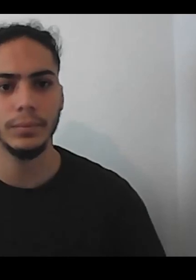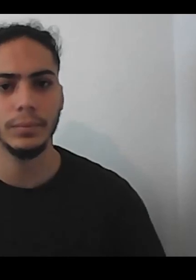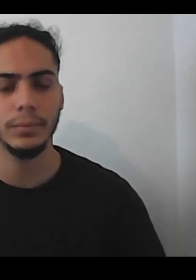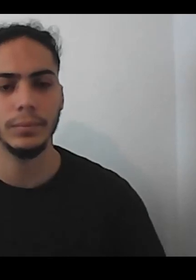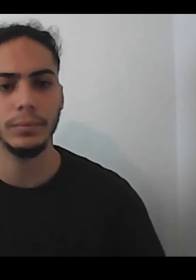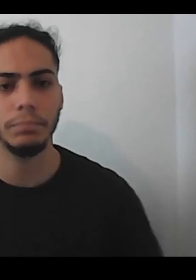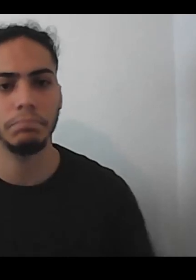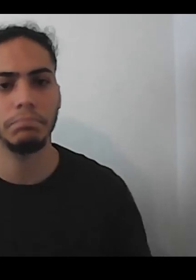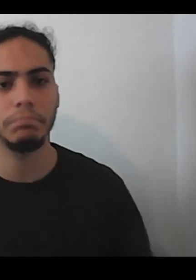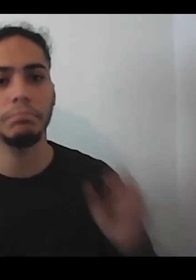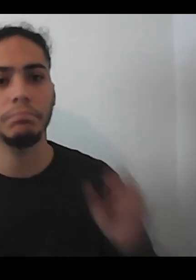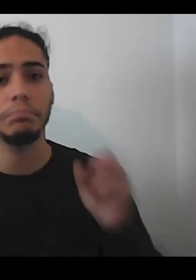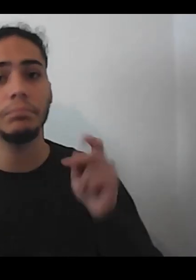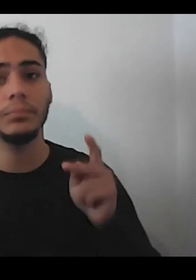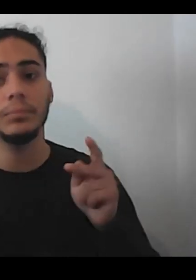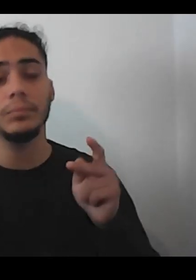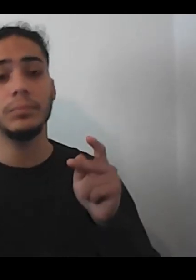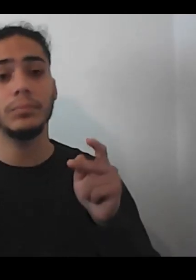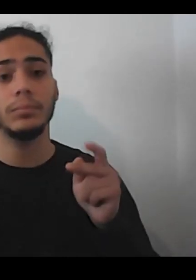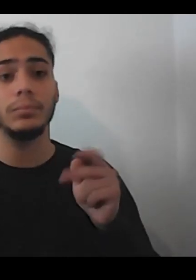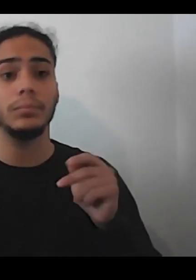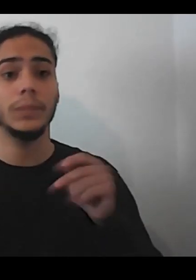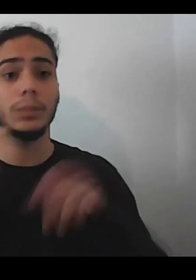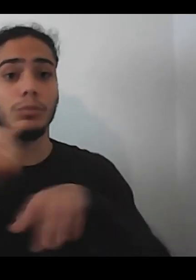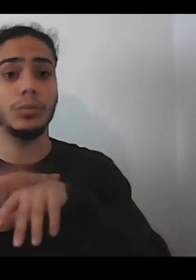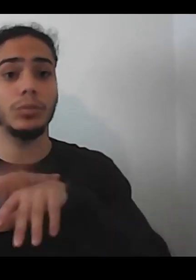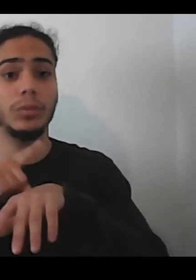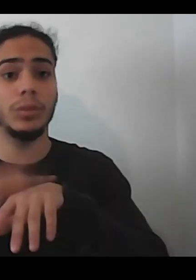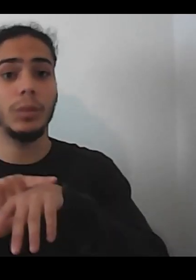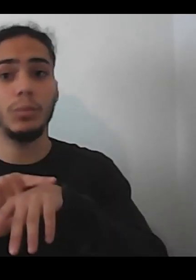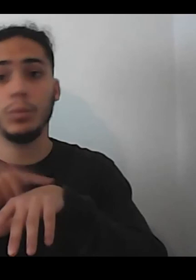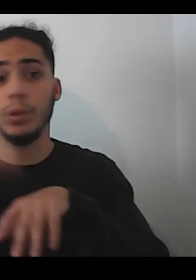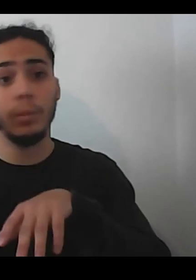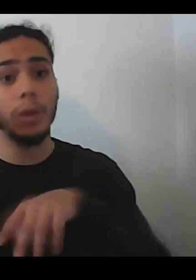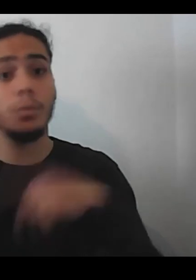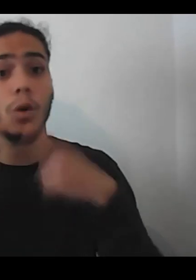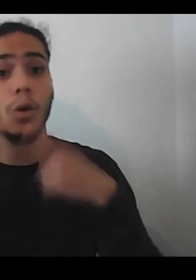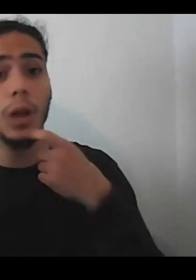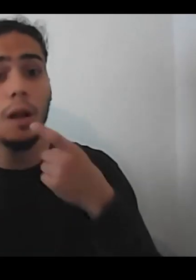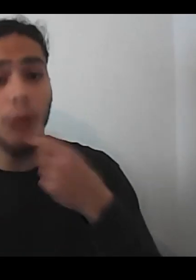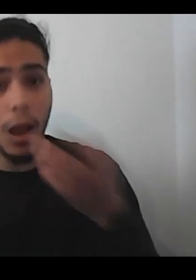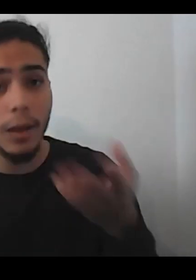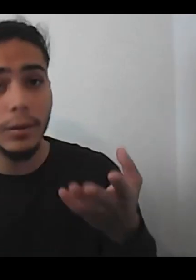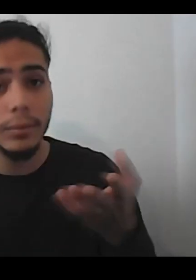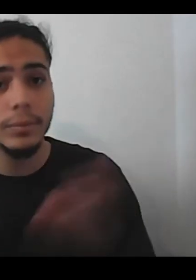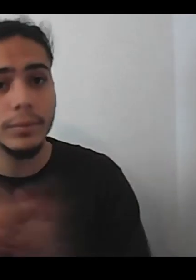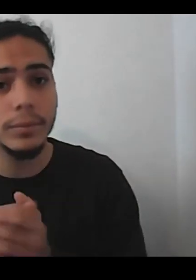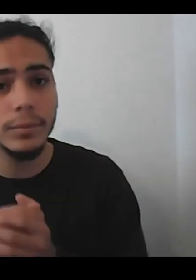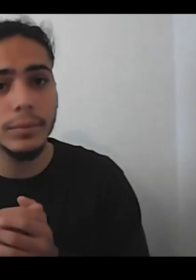Okay, we have some time for another question, maybe.